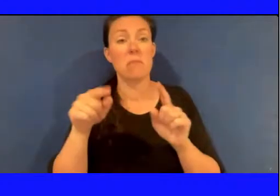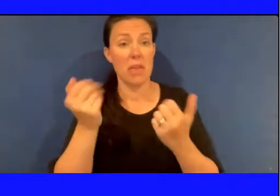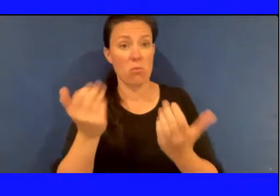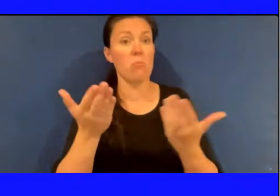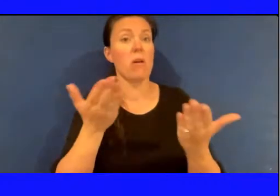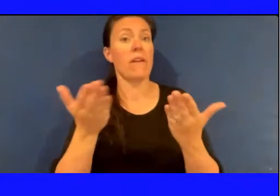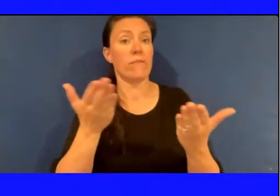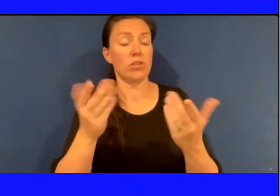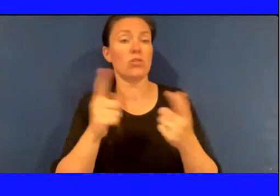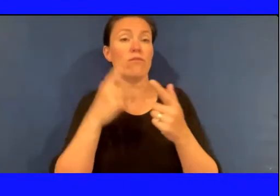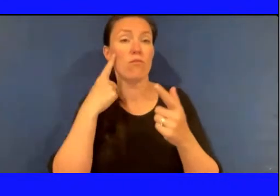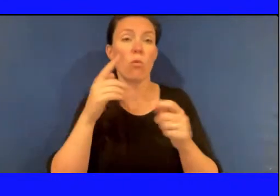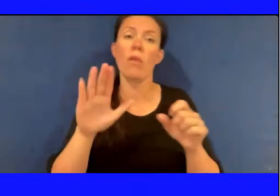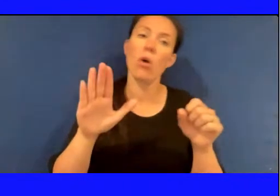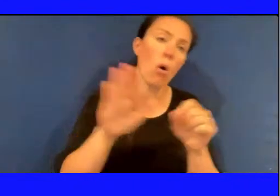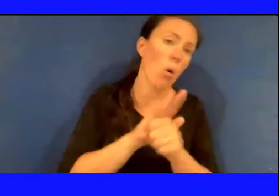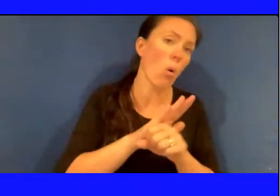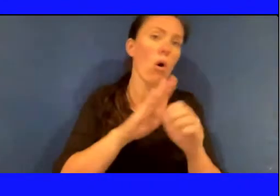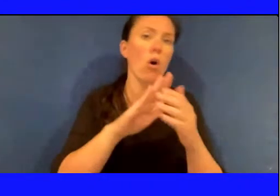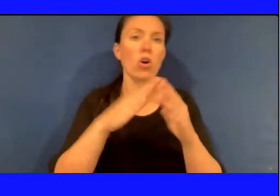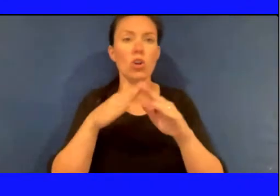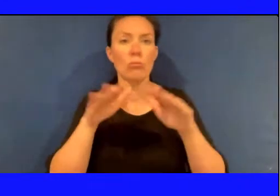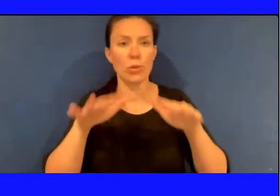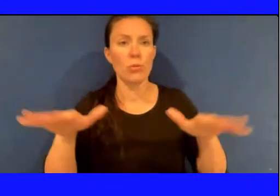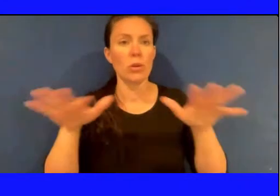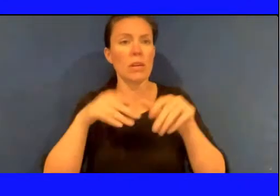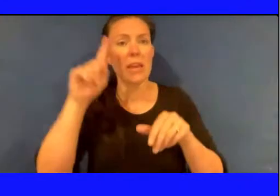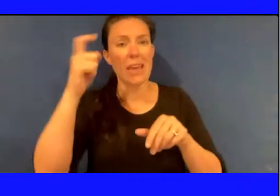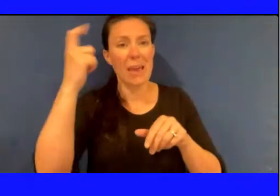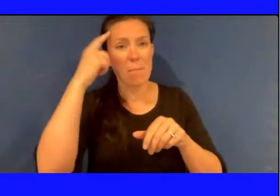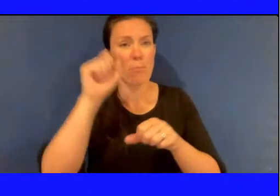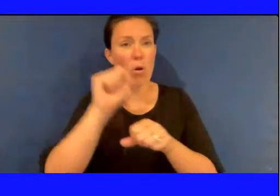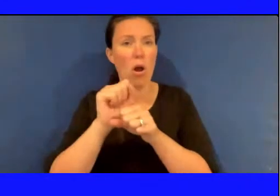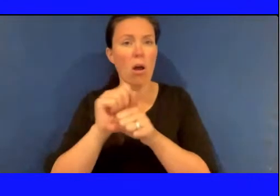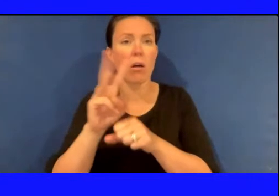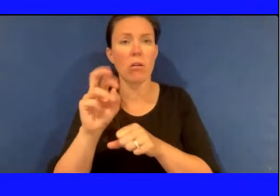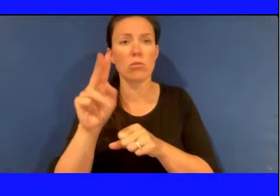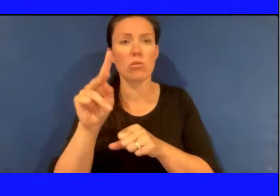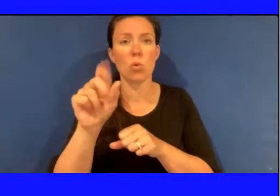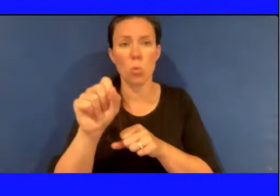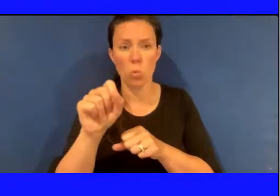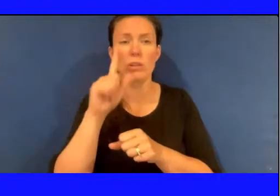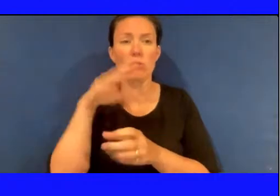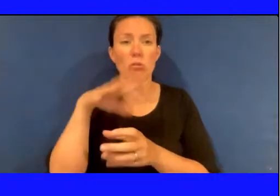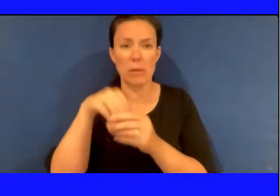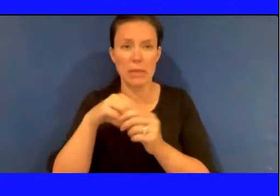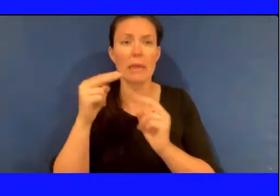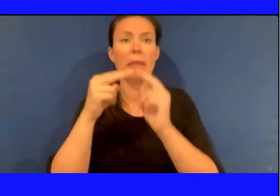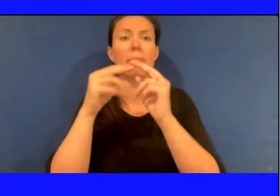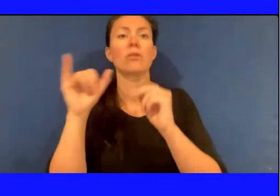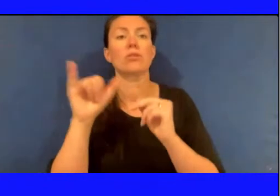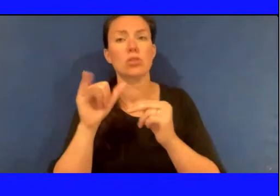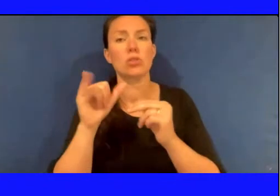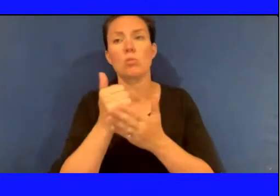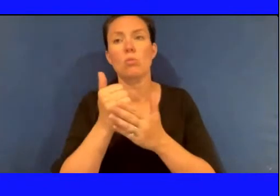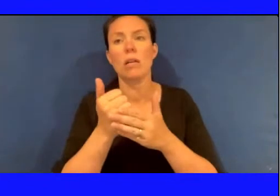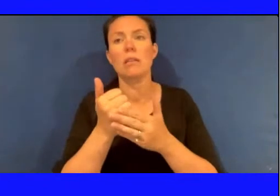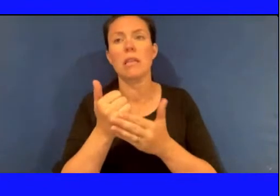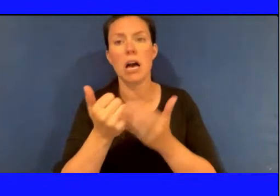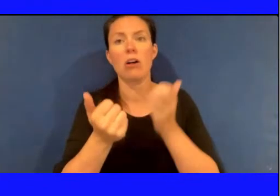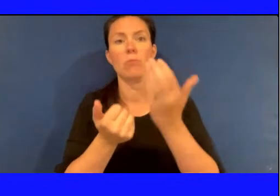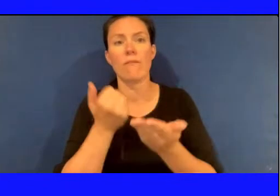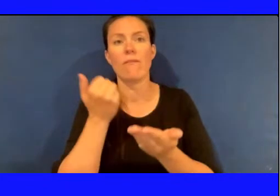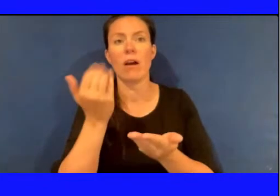services to the entire community, and obviously BronxWorks will expand into the building and provide services, as they always have, to